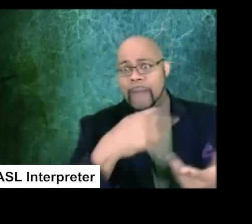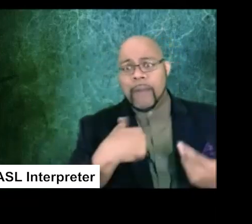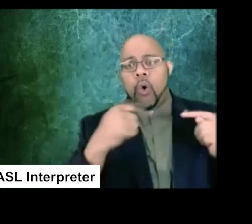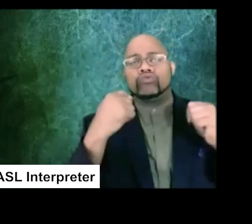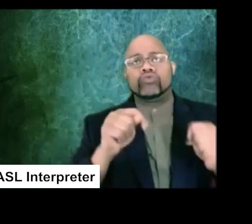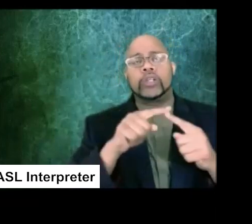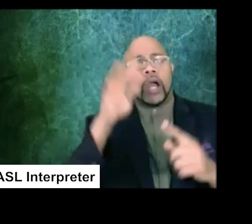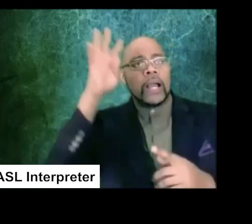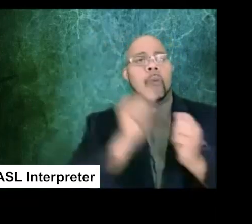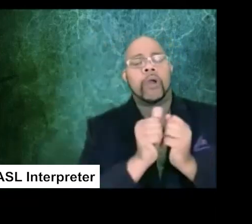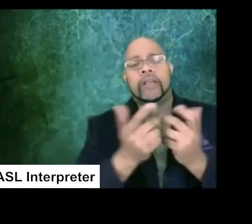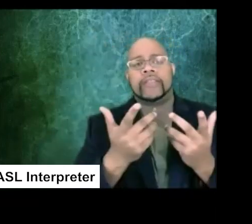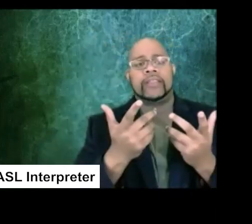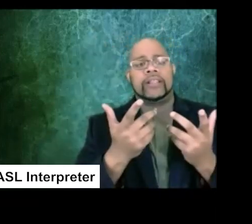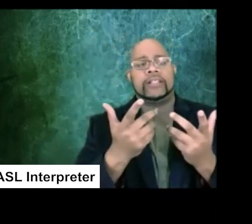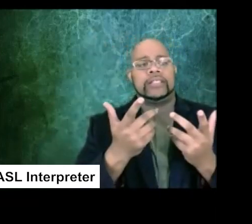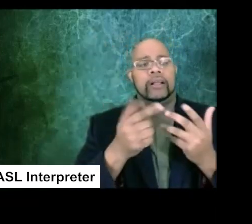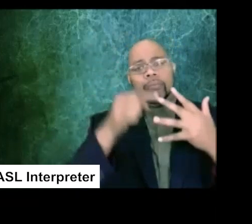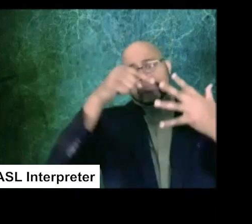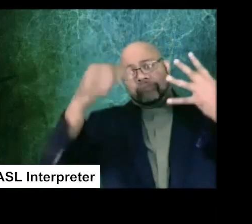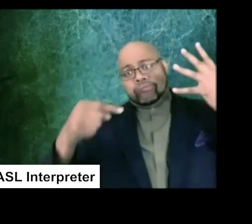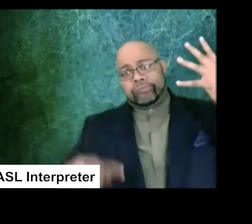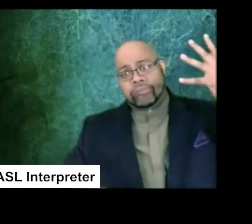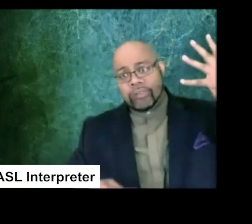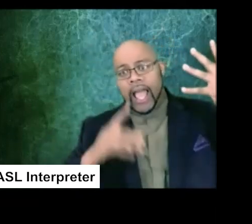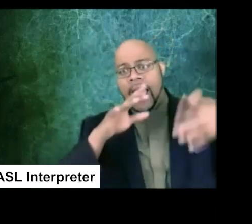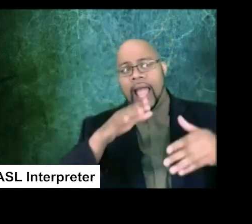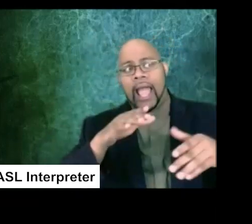to come up with an exhaustive list and leave somebody out.